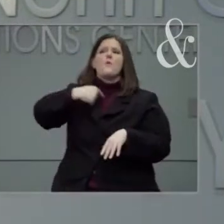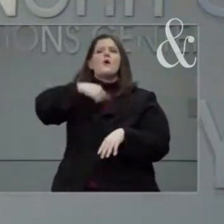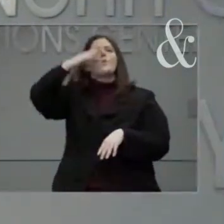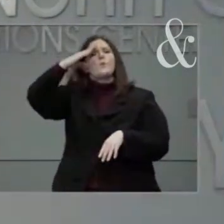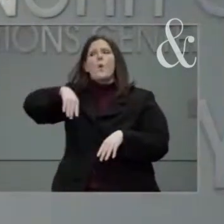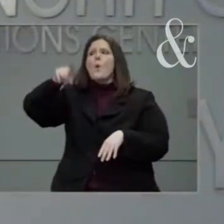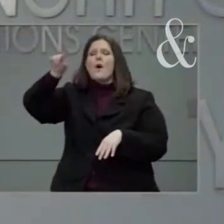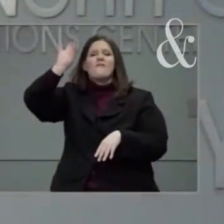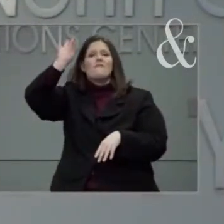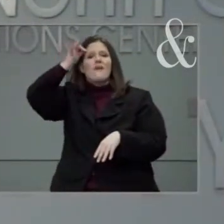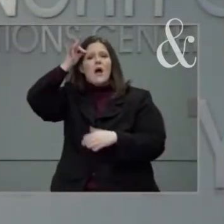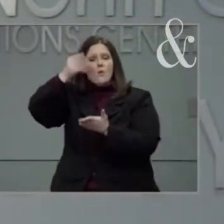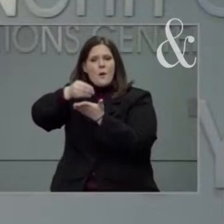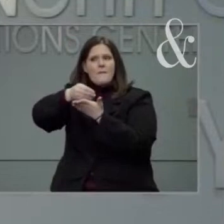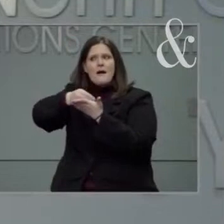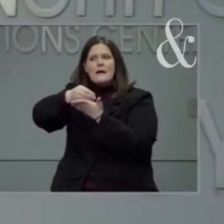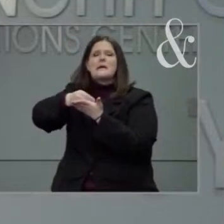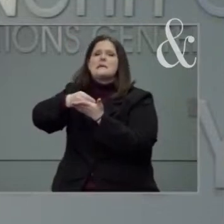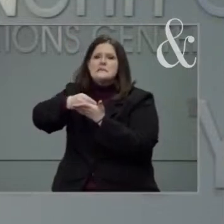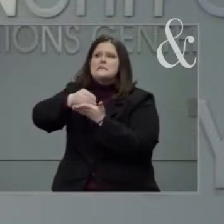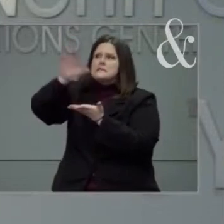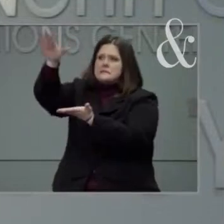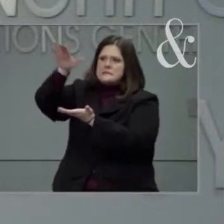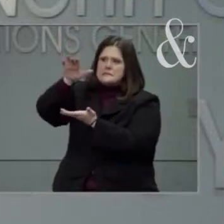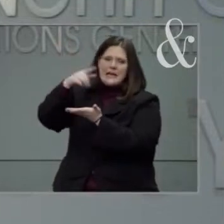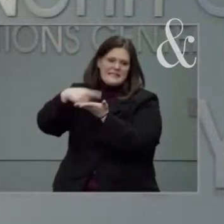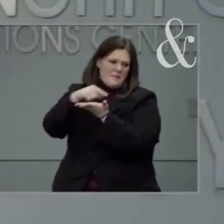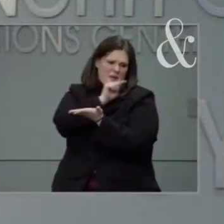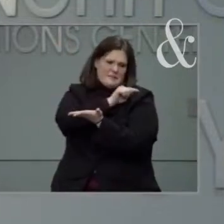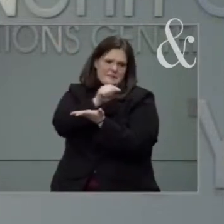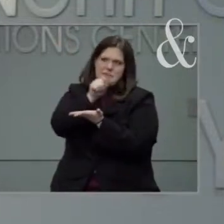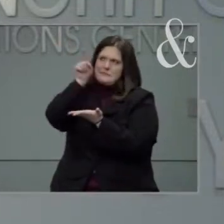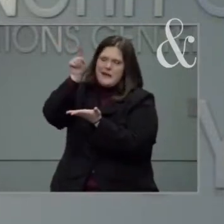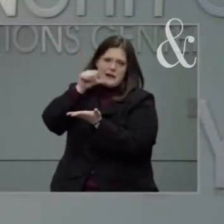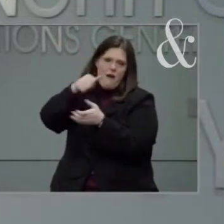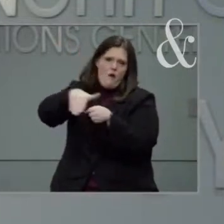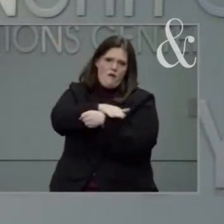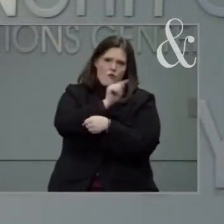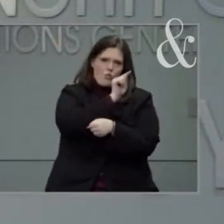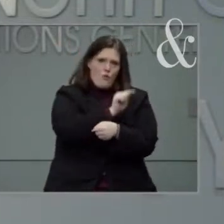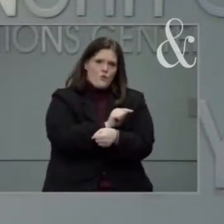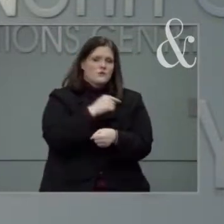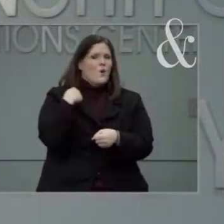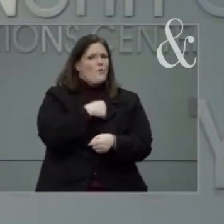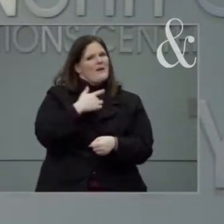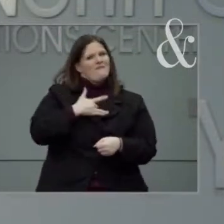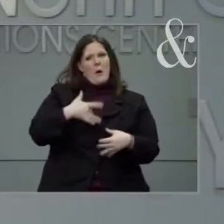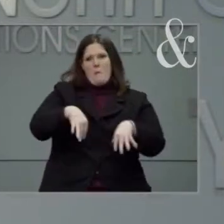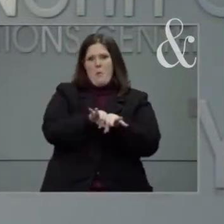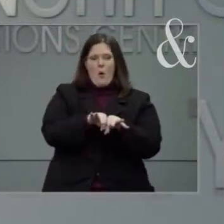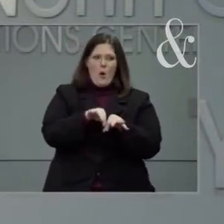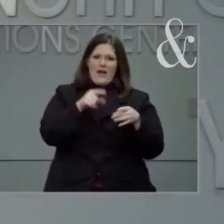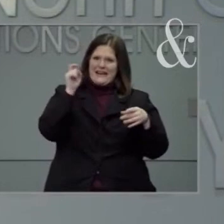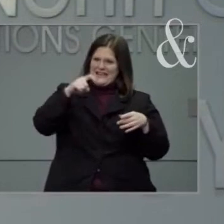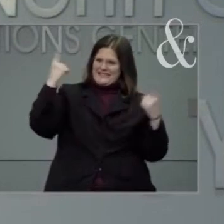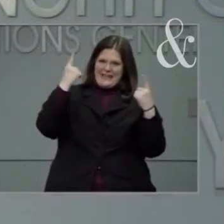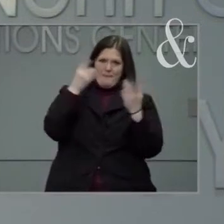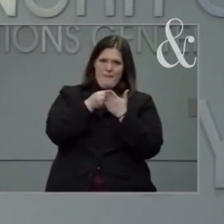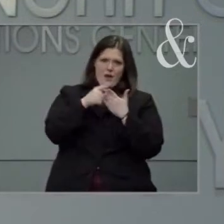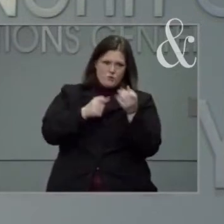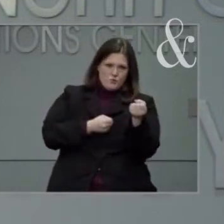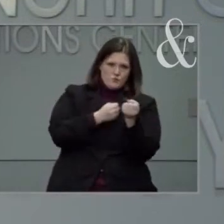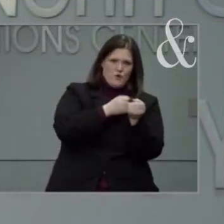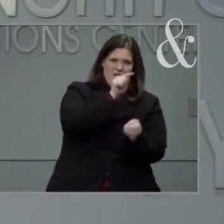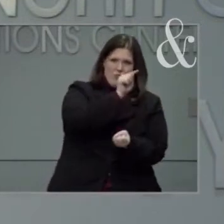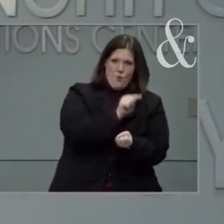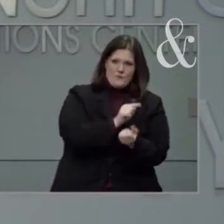where federal monies do not cover them. And we think many of these items are time sensitive, and given the money on the bottom